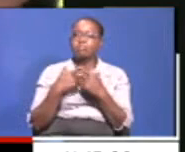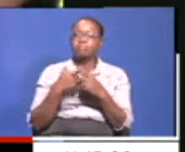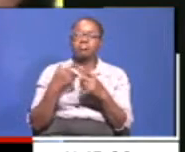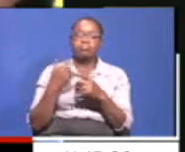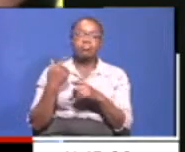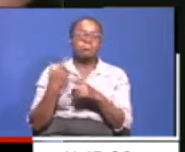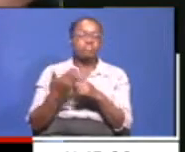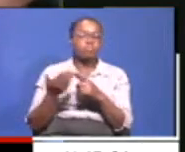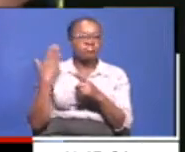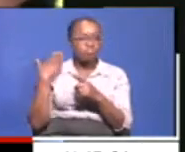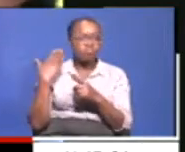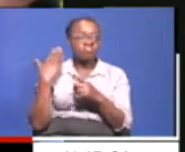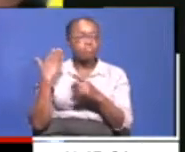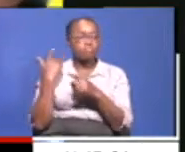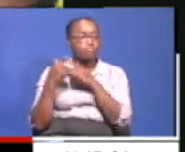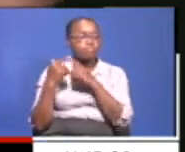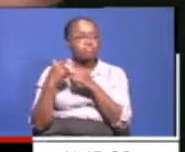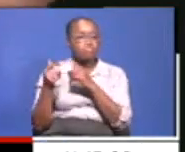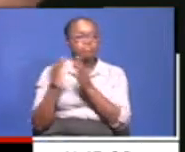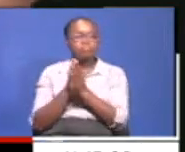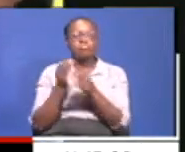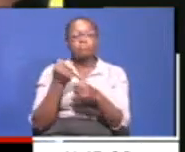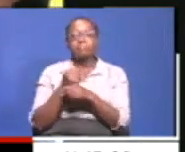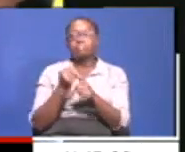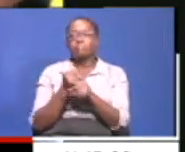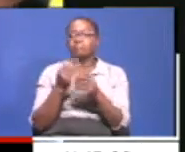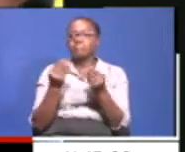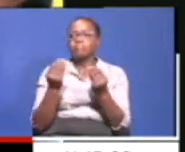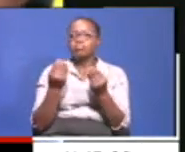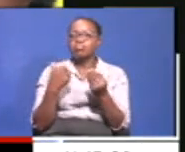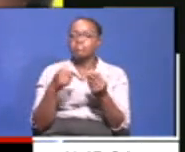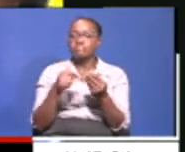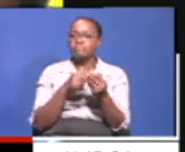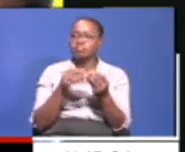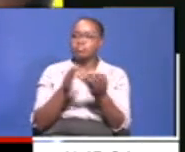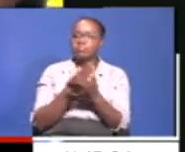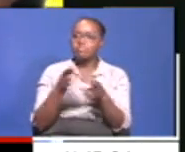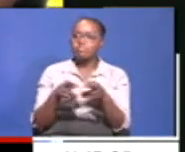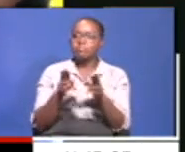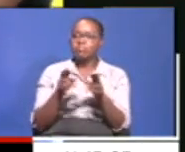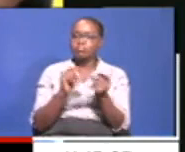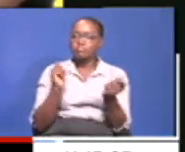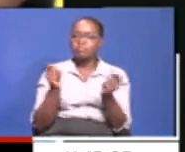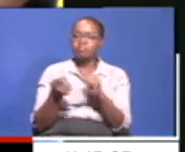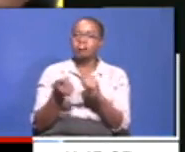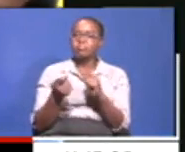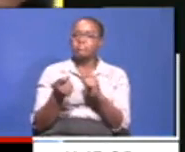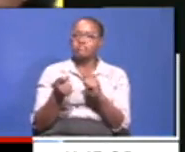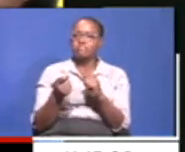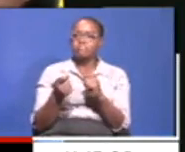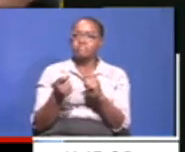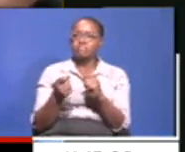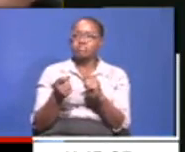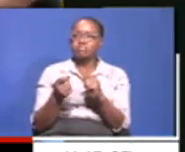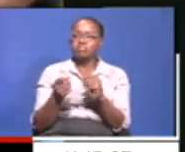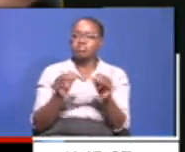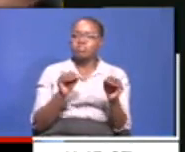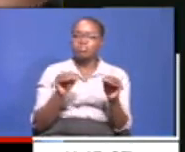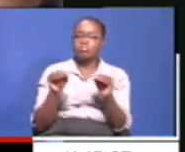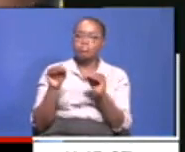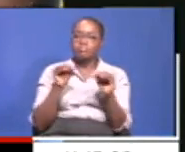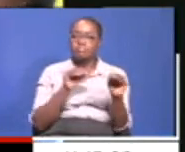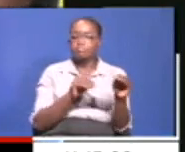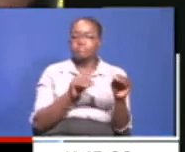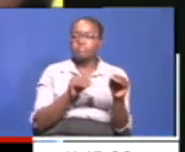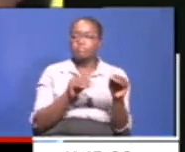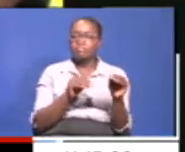experience, and I think they've made it easier for us. There are some routes which have been changed, and they've been put. I think